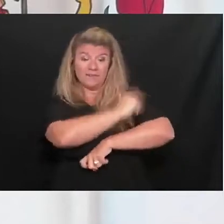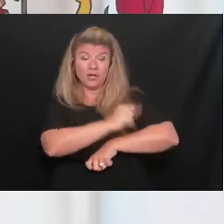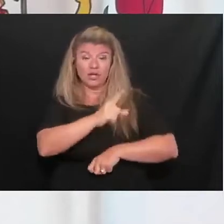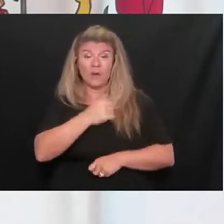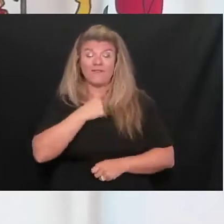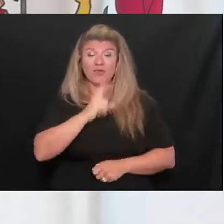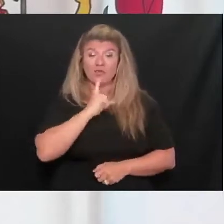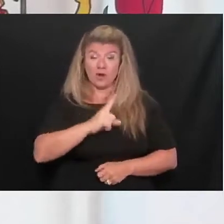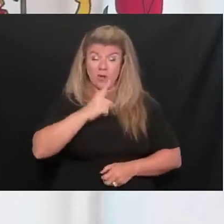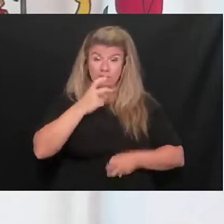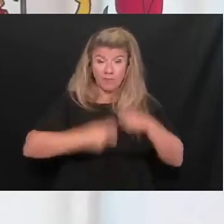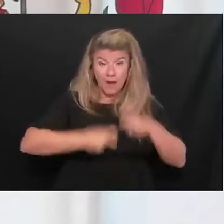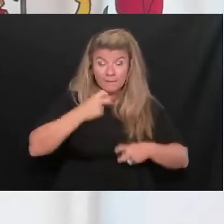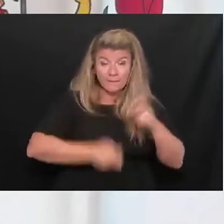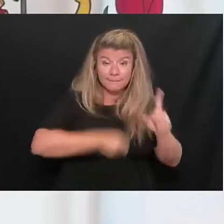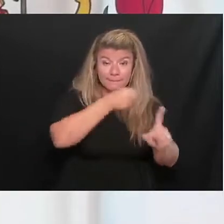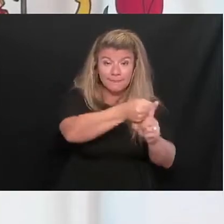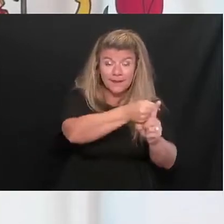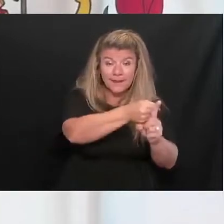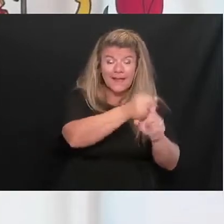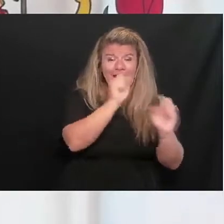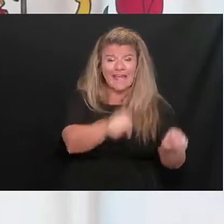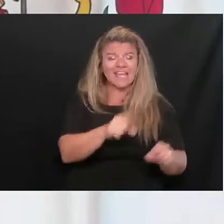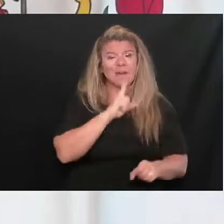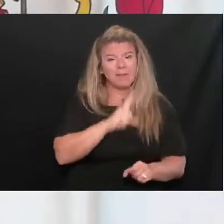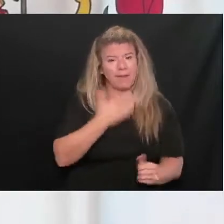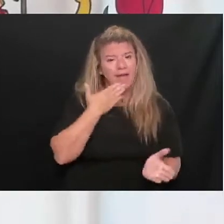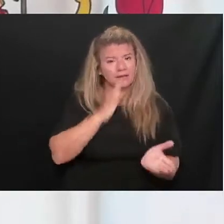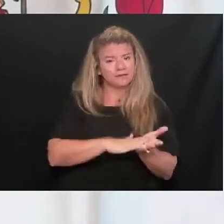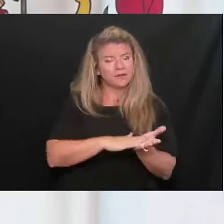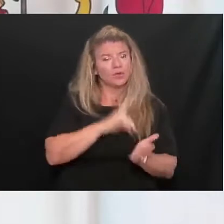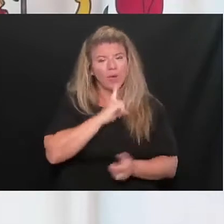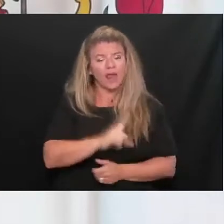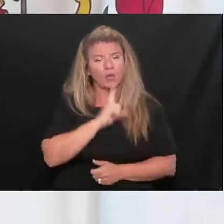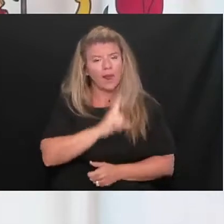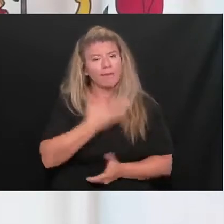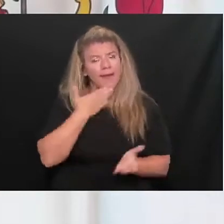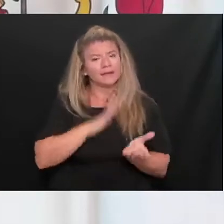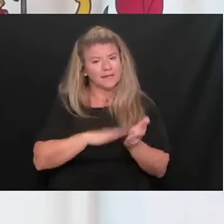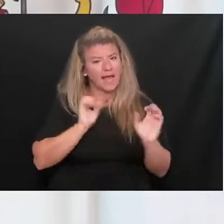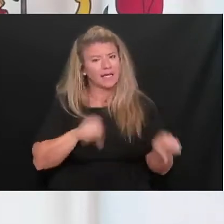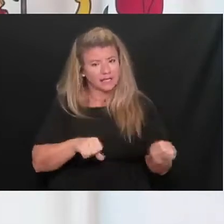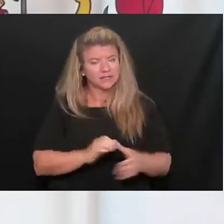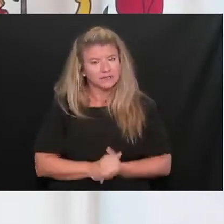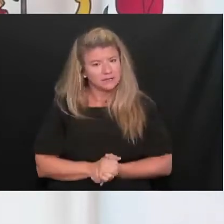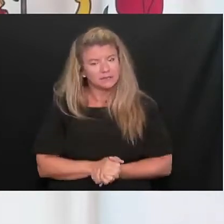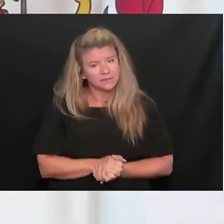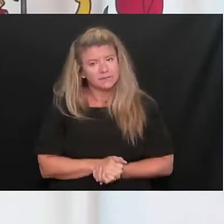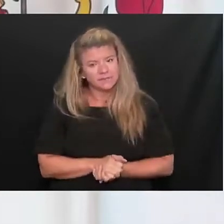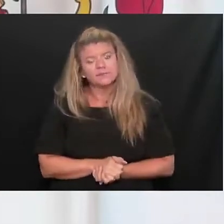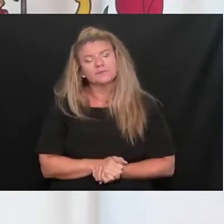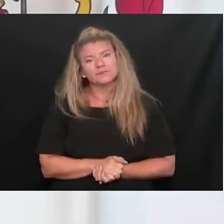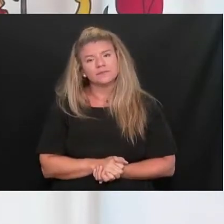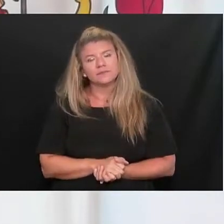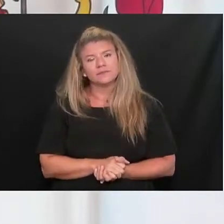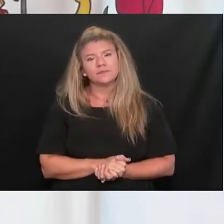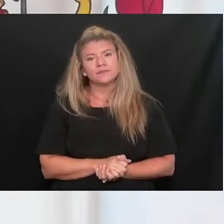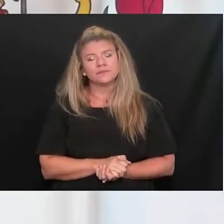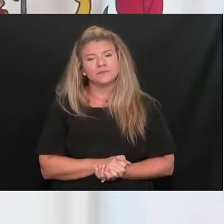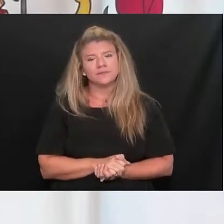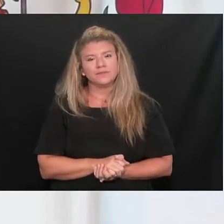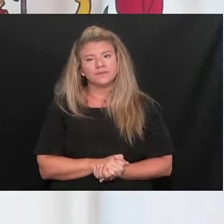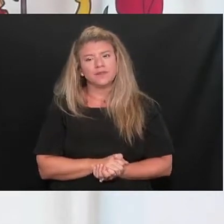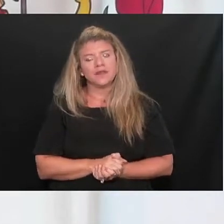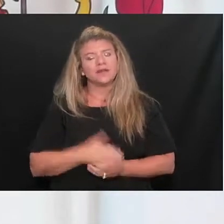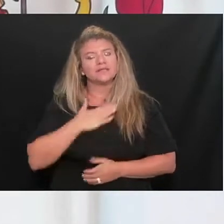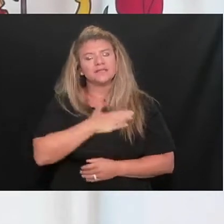with this, it could end up really bad. Really, really, really bad. So